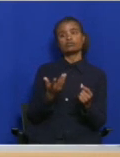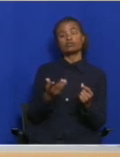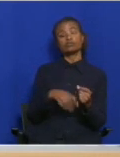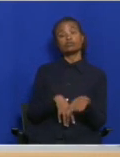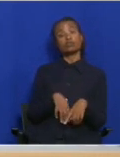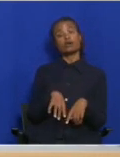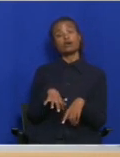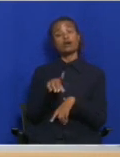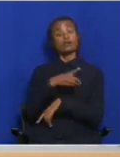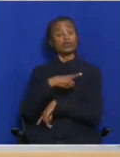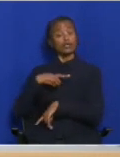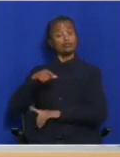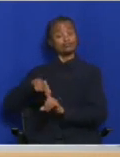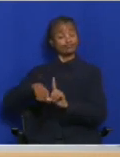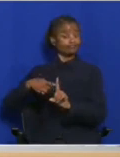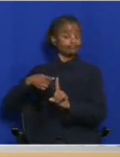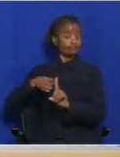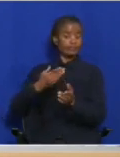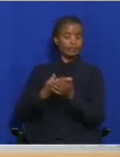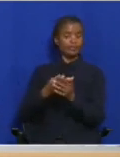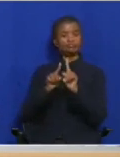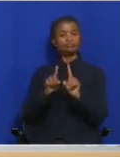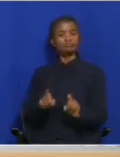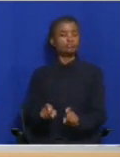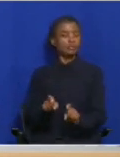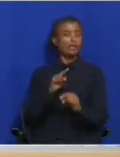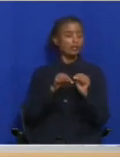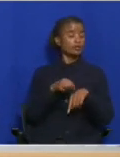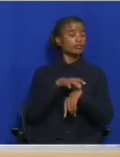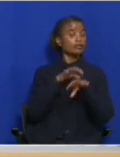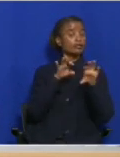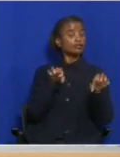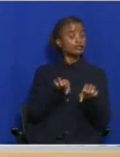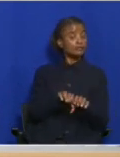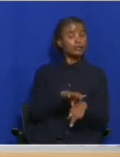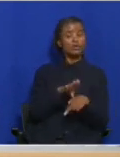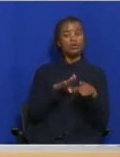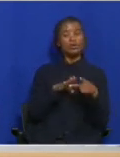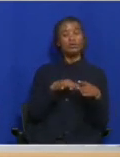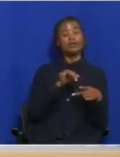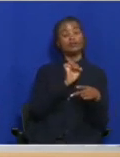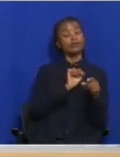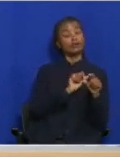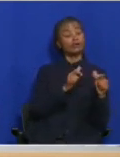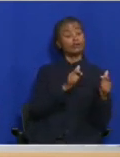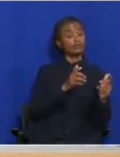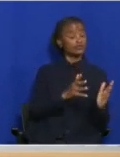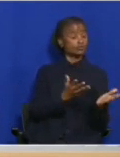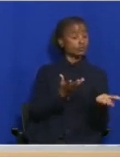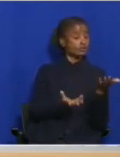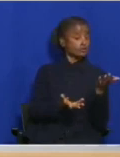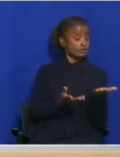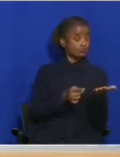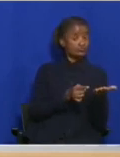professionals. They might wish to lead the evidence of their own medical examiner, who might give an expert view